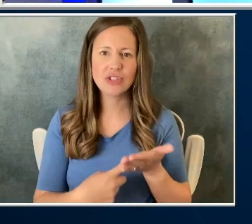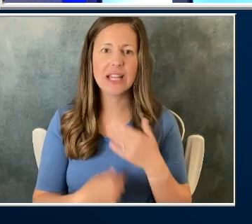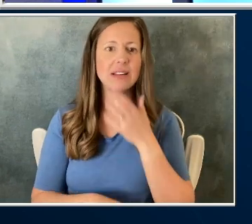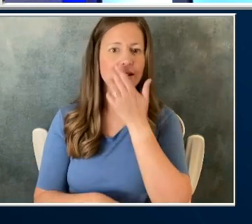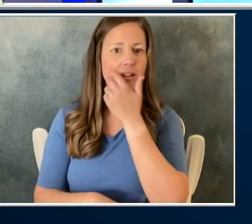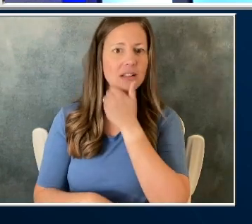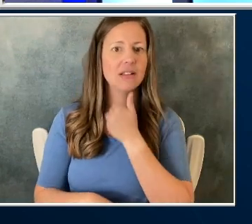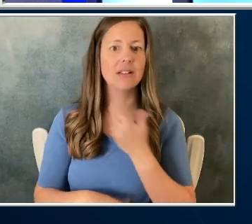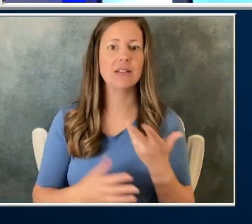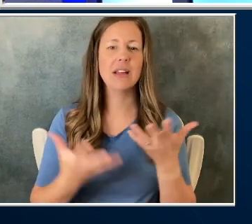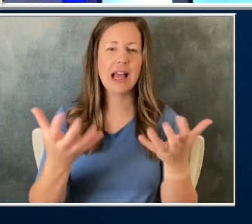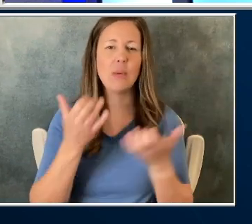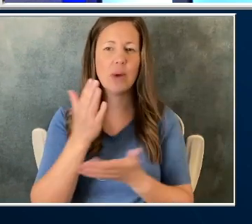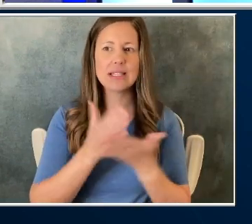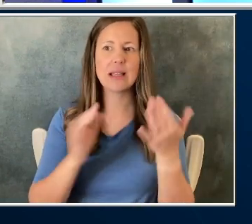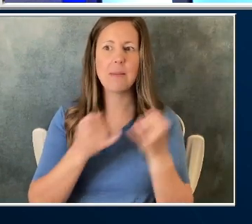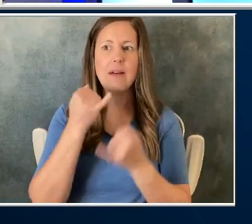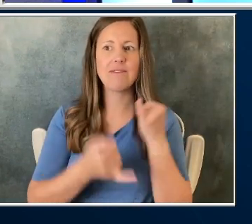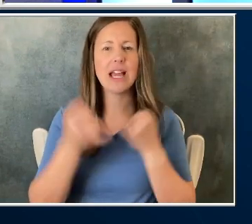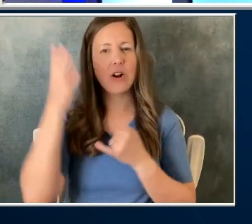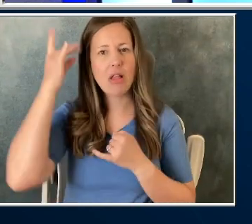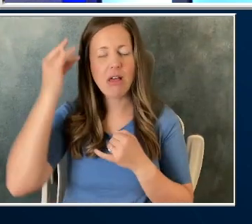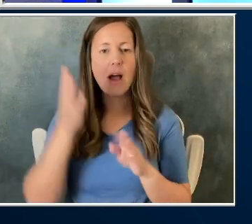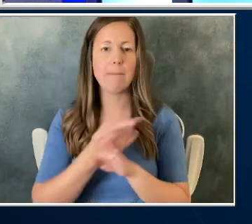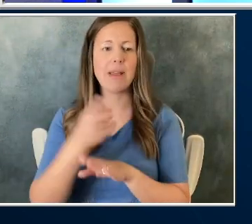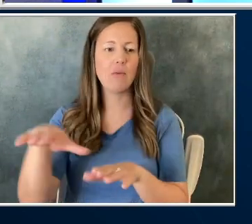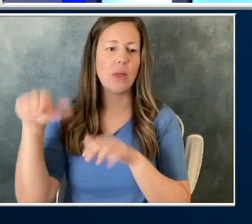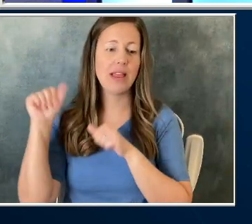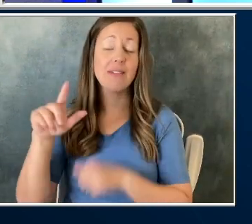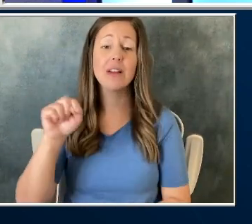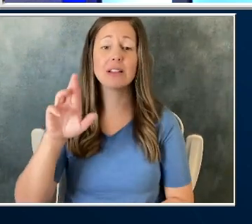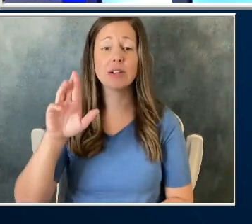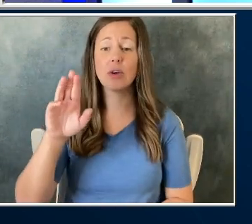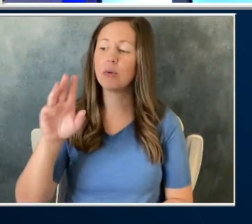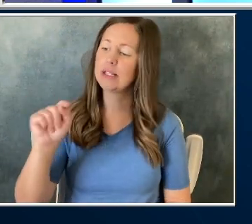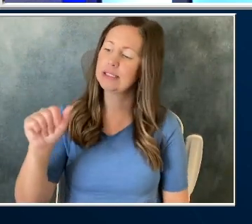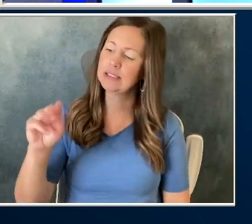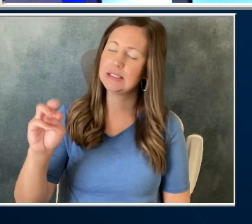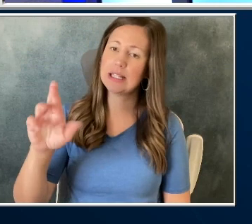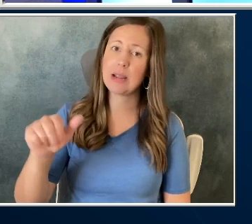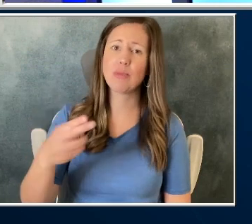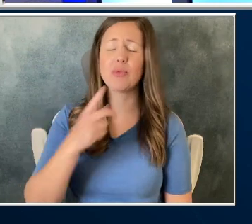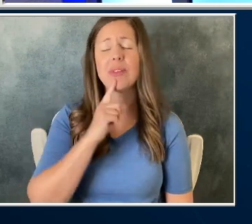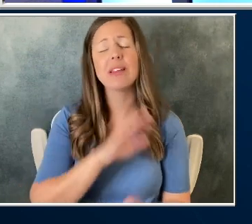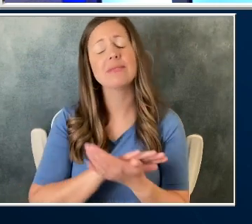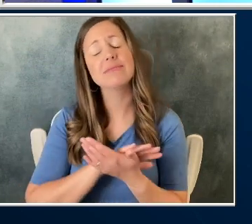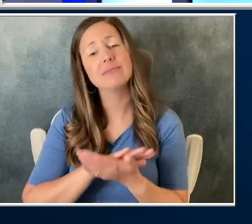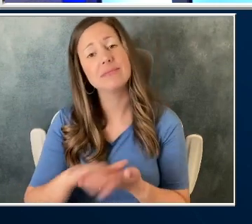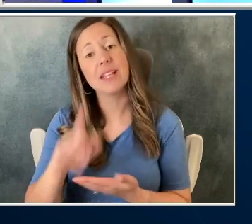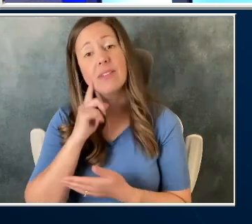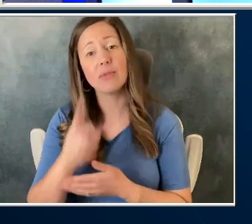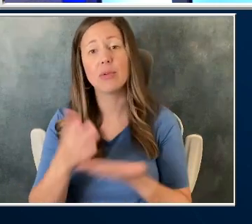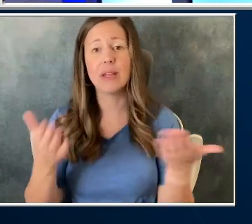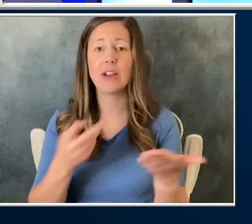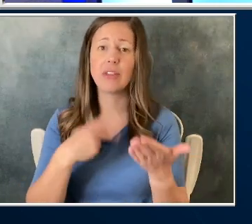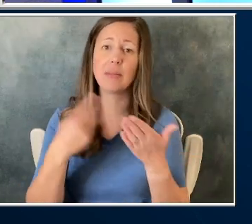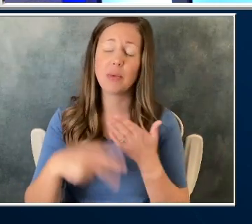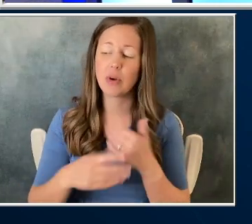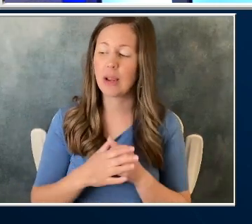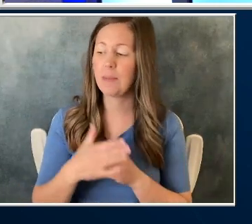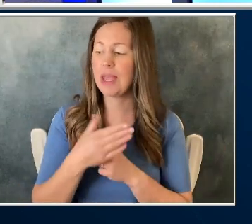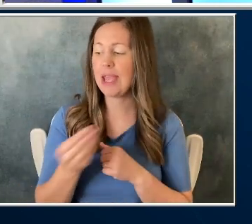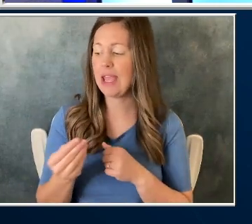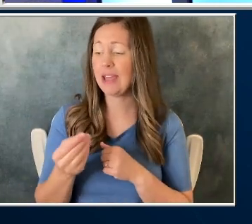some final thoughts before we go. Tamara, first of all, what a delight it has been to have you on the program, and you are welcome